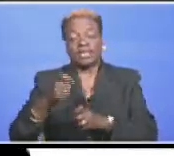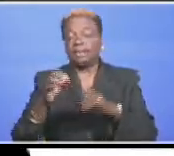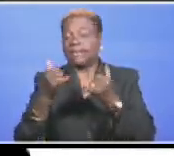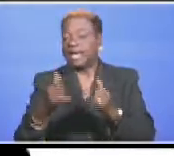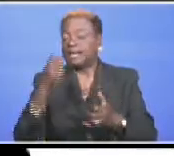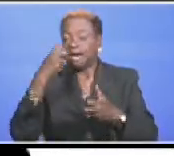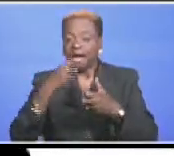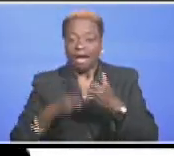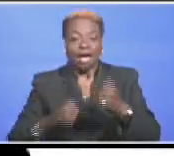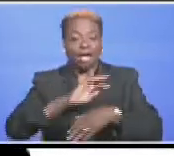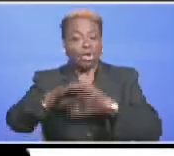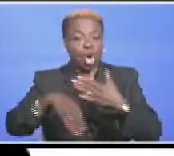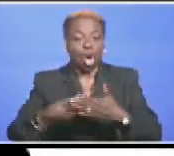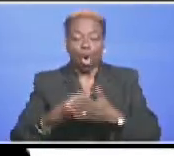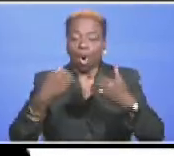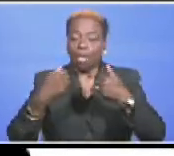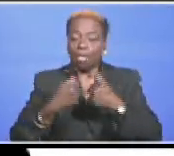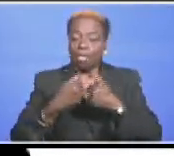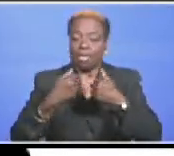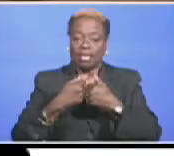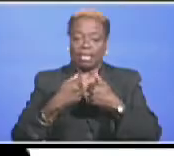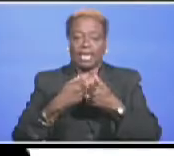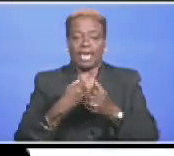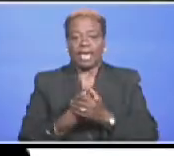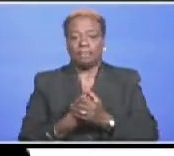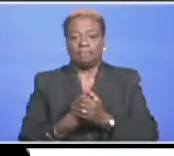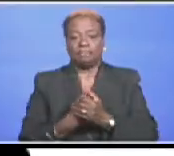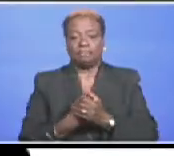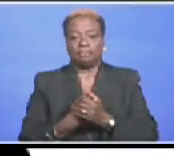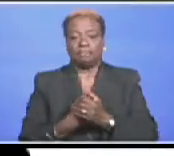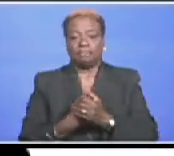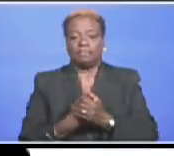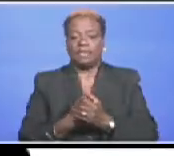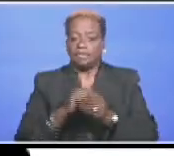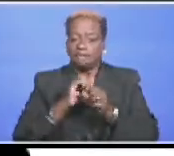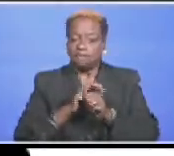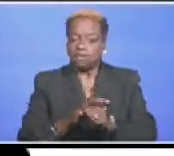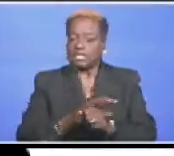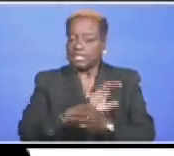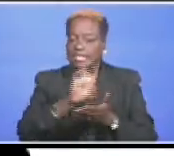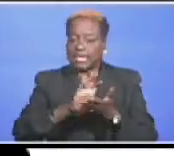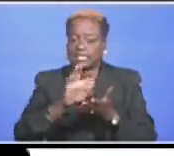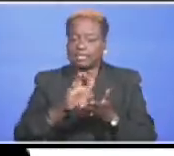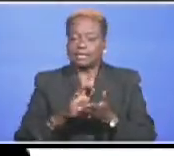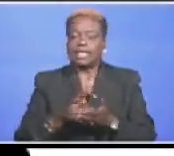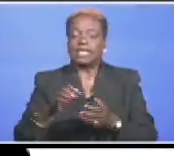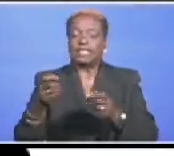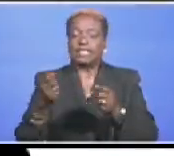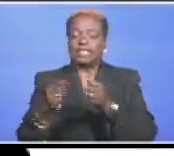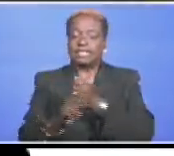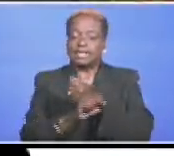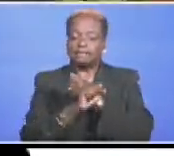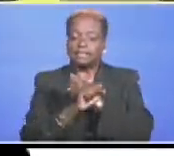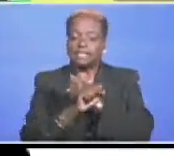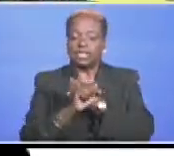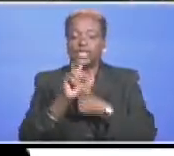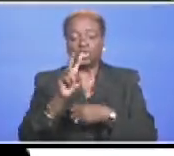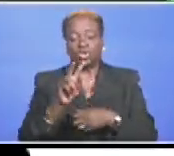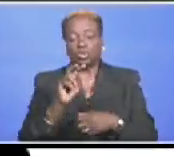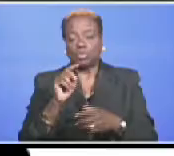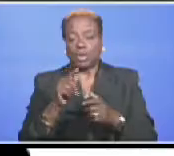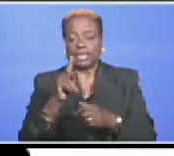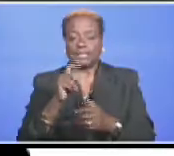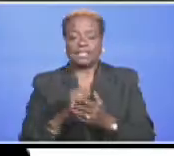game. Special teams came up with a great punt. Forced their center with some pressure, safety. That was the 2 points in the